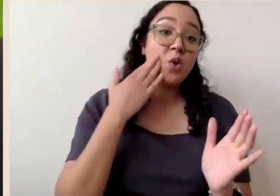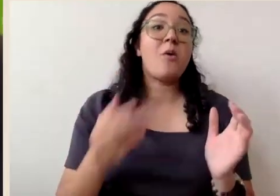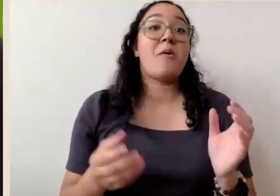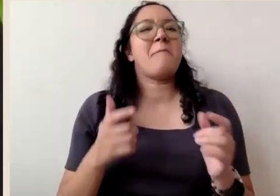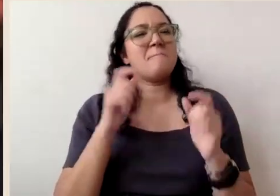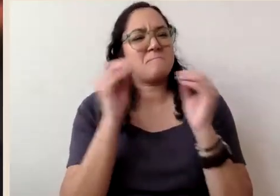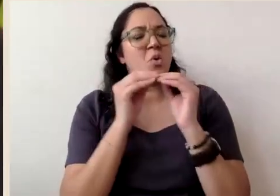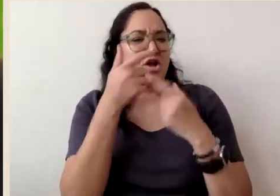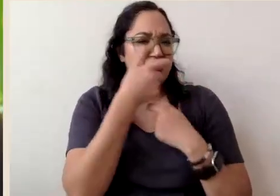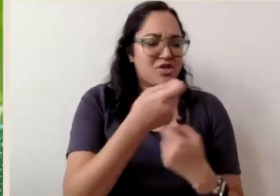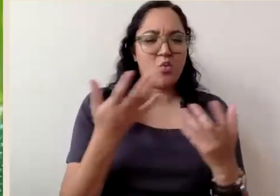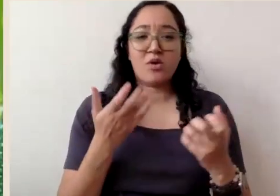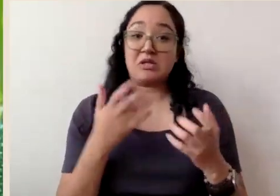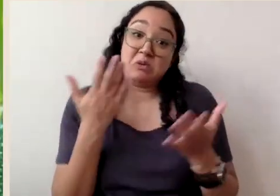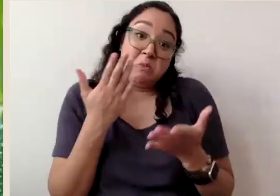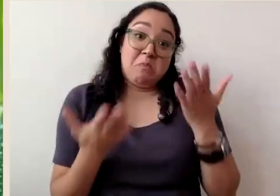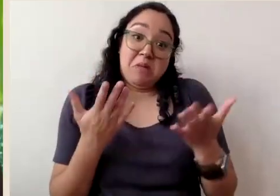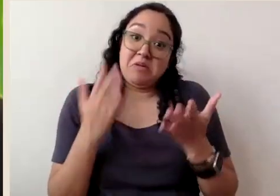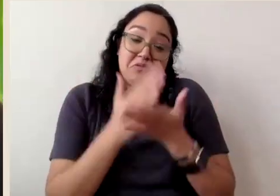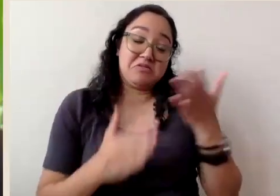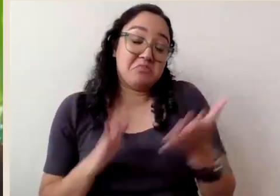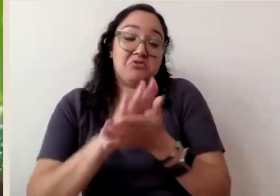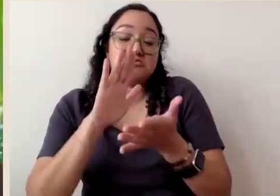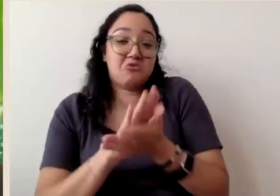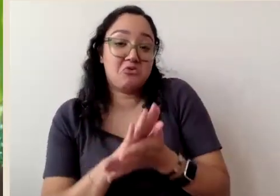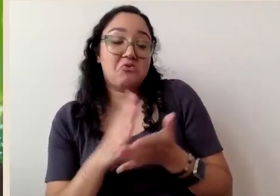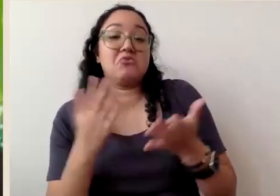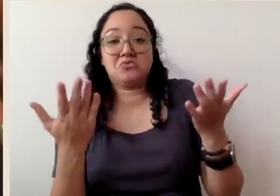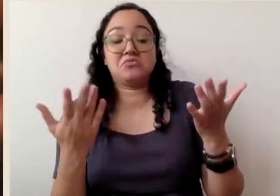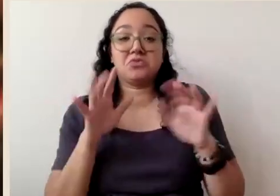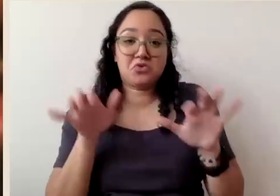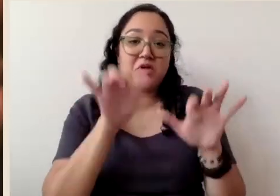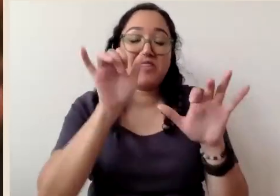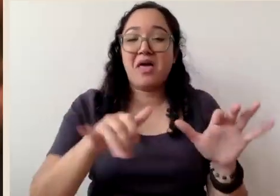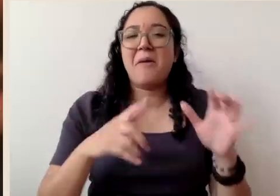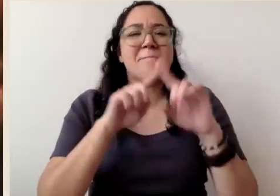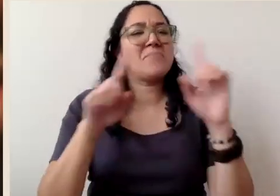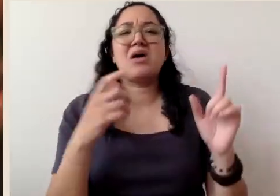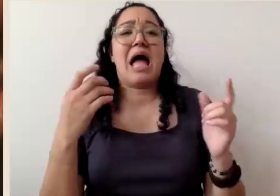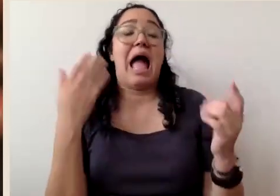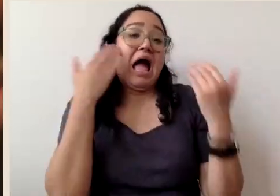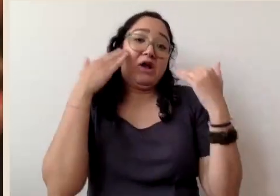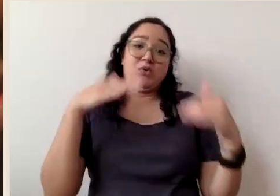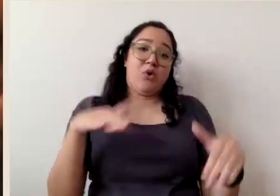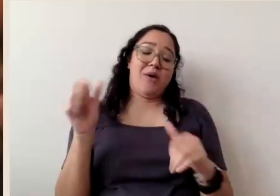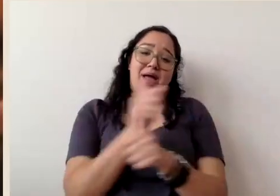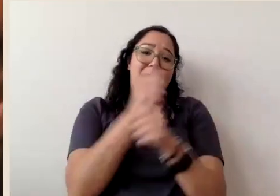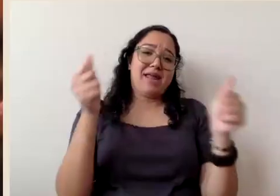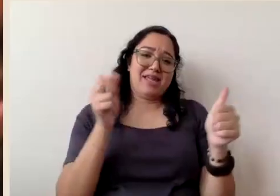doing so. So it might be some Mhm. school districts that are working on it, that are currently doing it. But to my knowledge, not this time that I'm aware of in